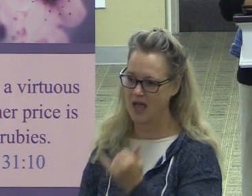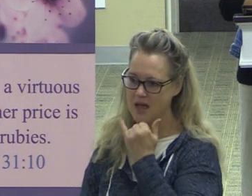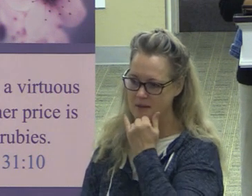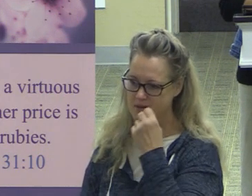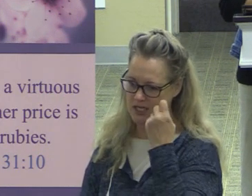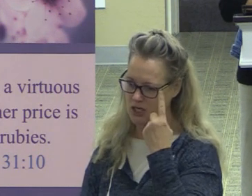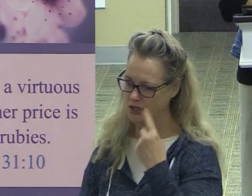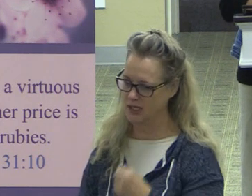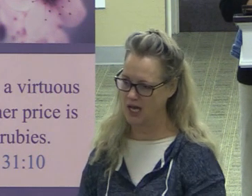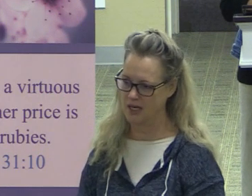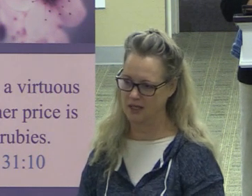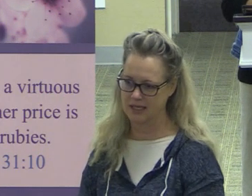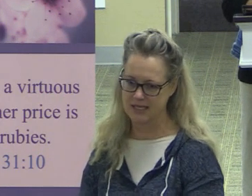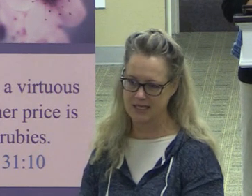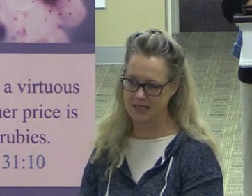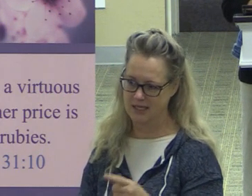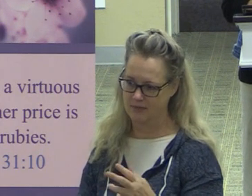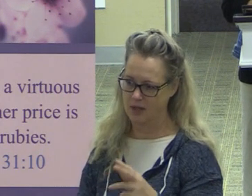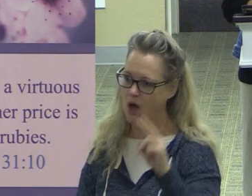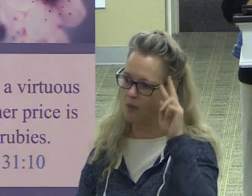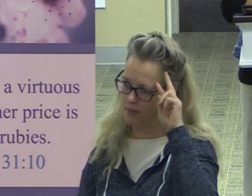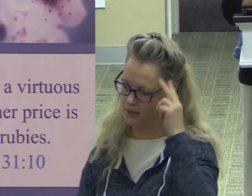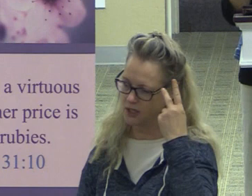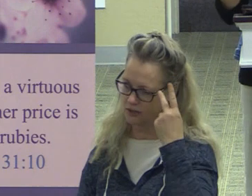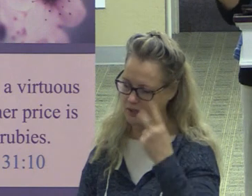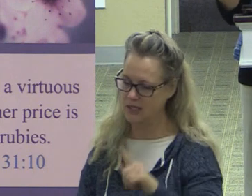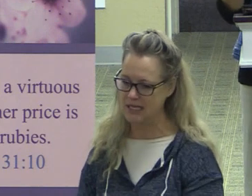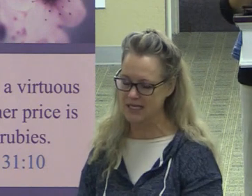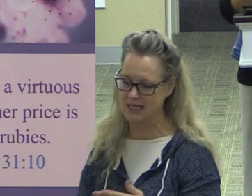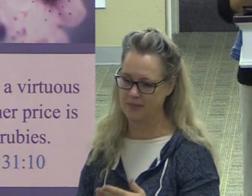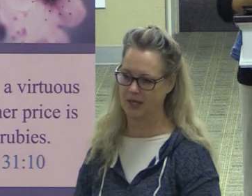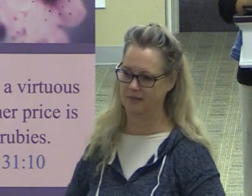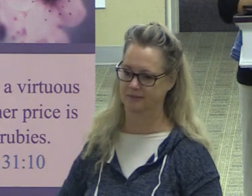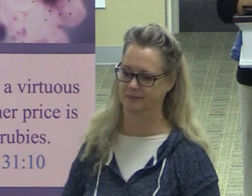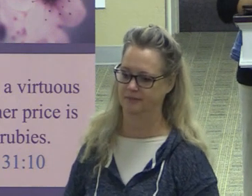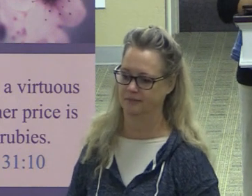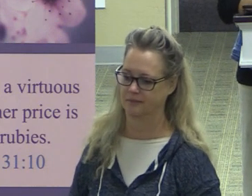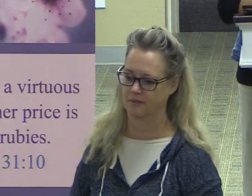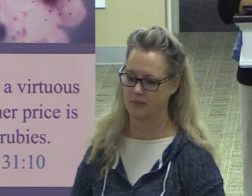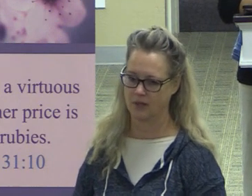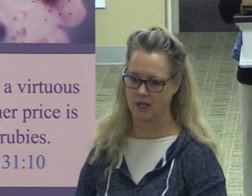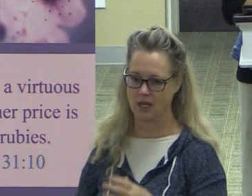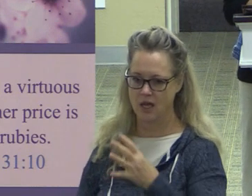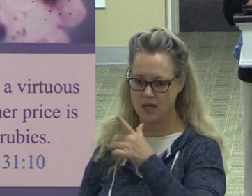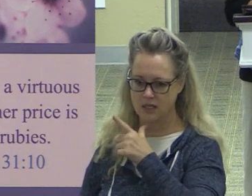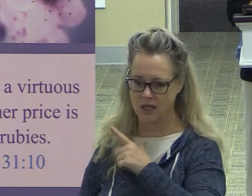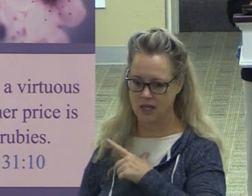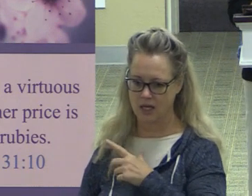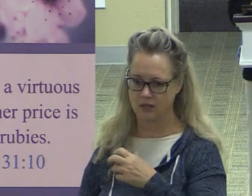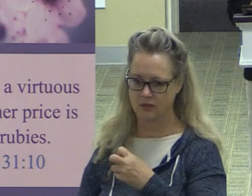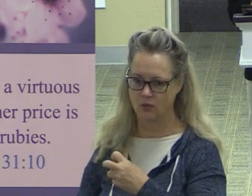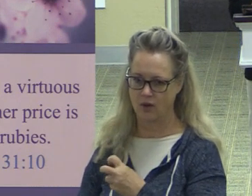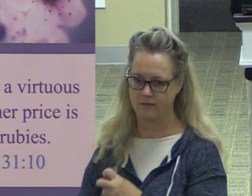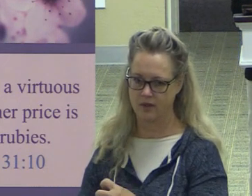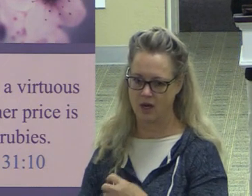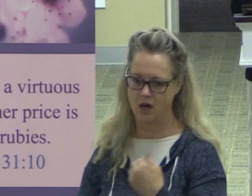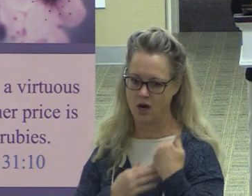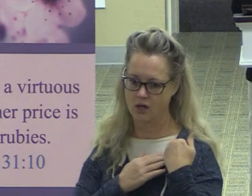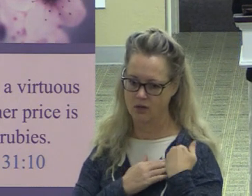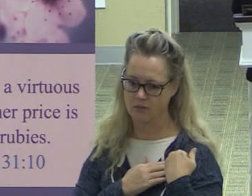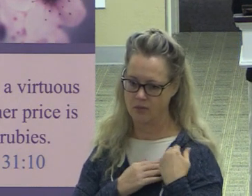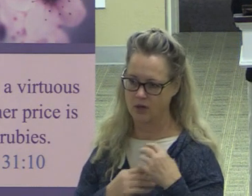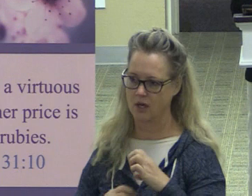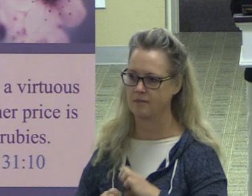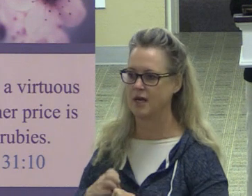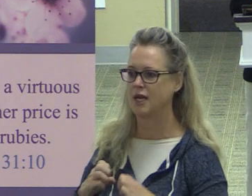misunderstandings, same thing. You know, as women, we have the hard burden of being so emotional, and